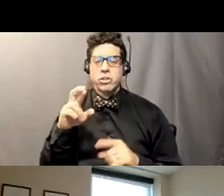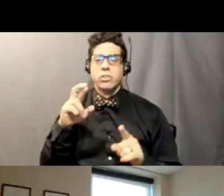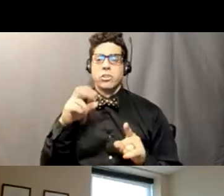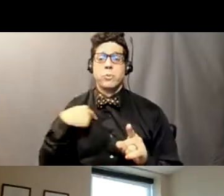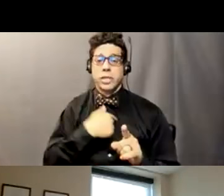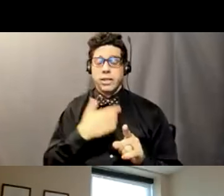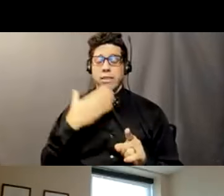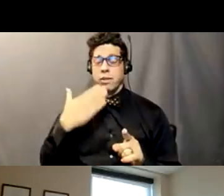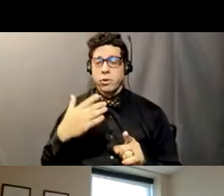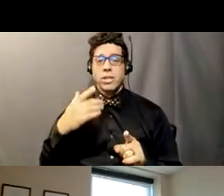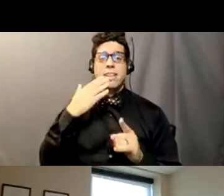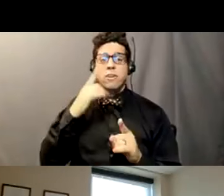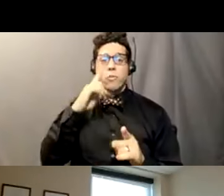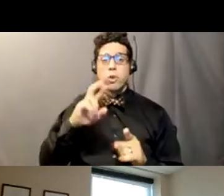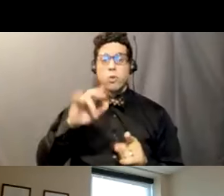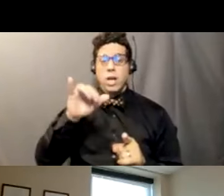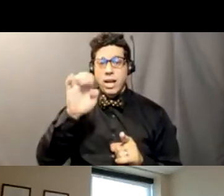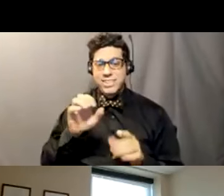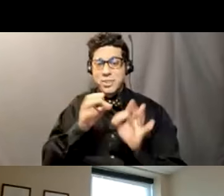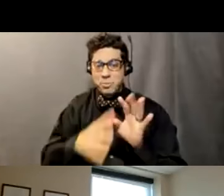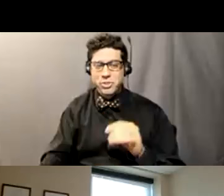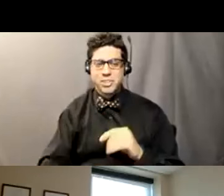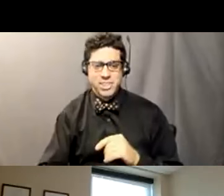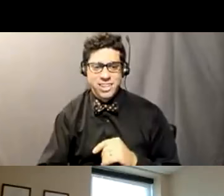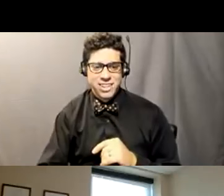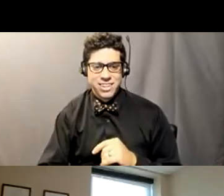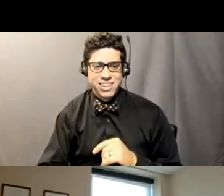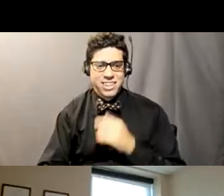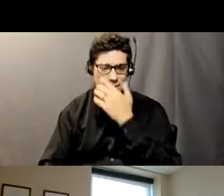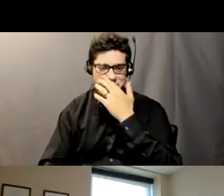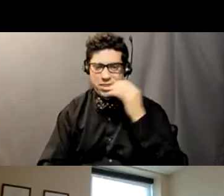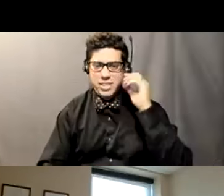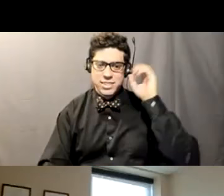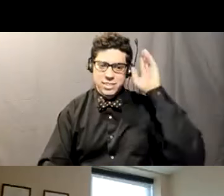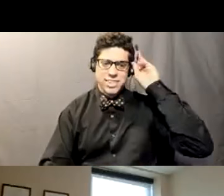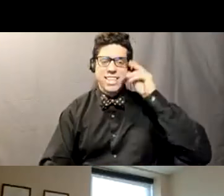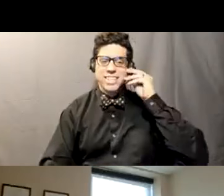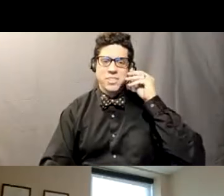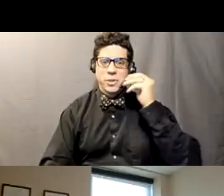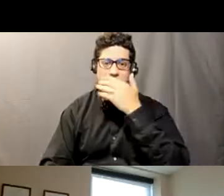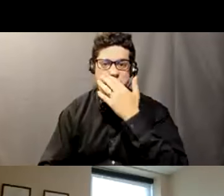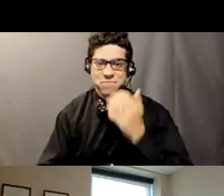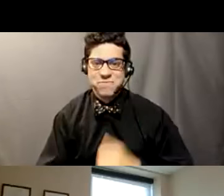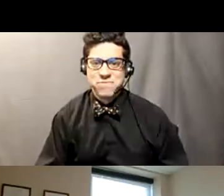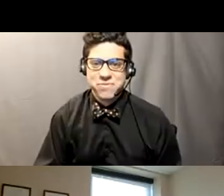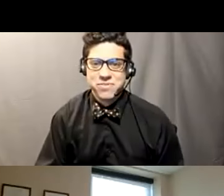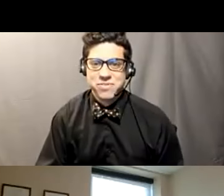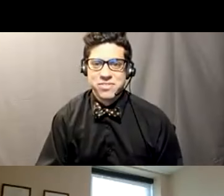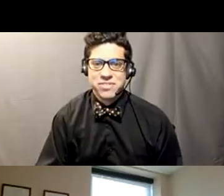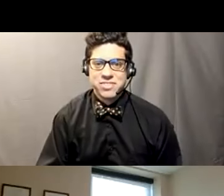We have a thank you to our RISE interpreters. That was very much appreciated. And for this your is Gloria.